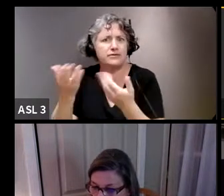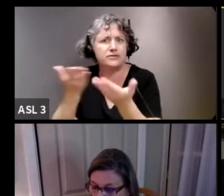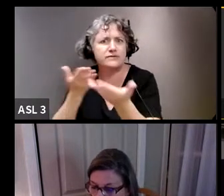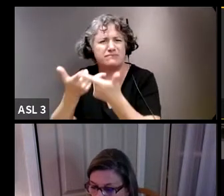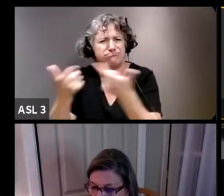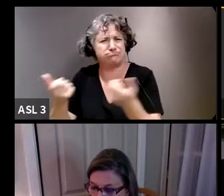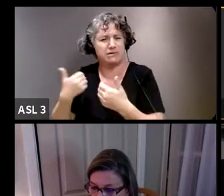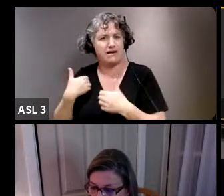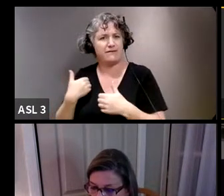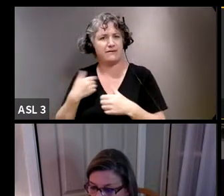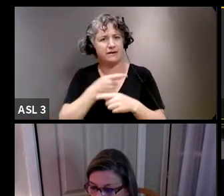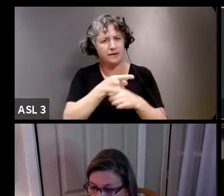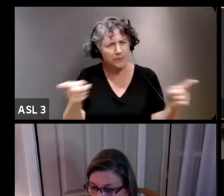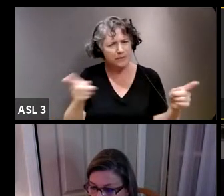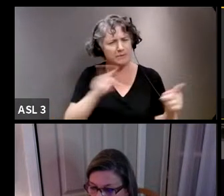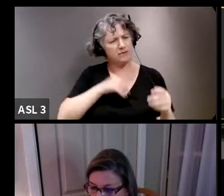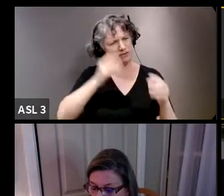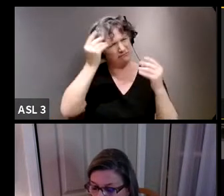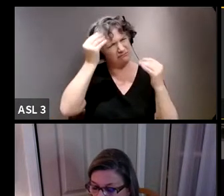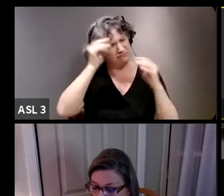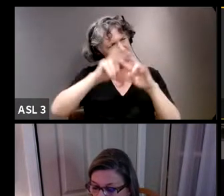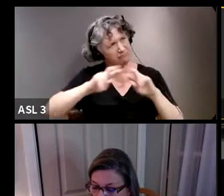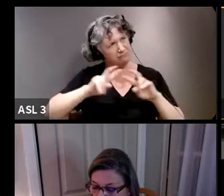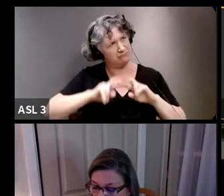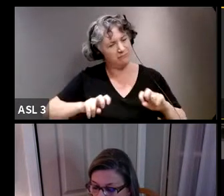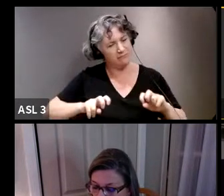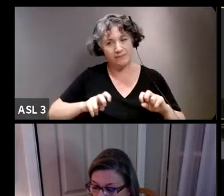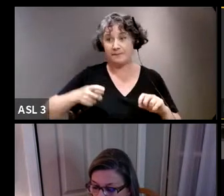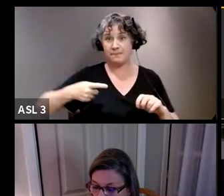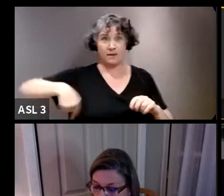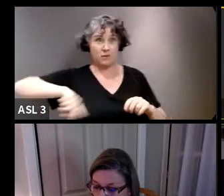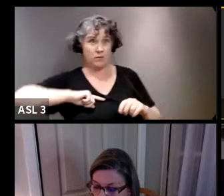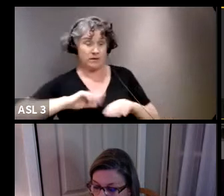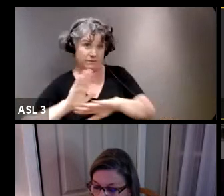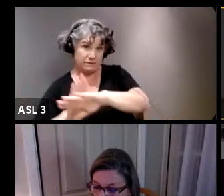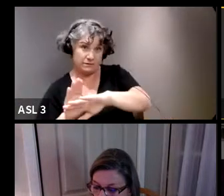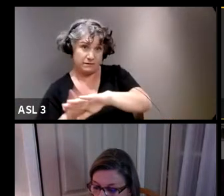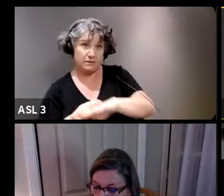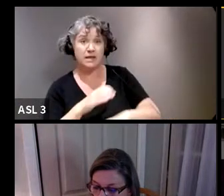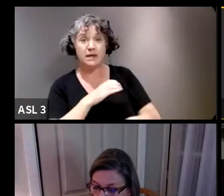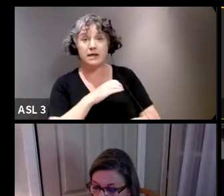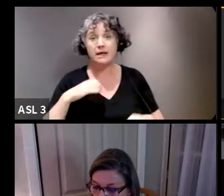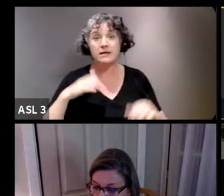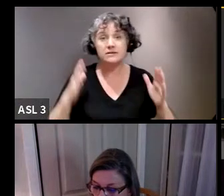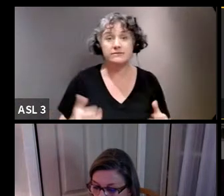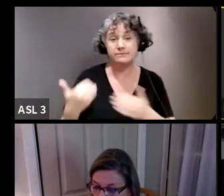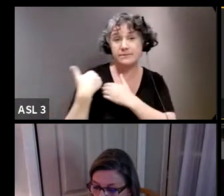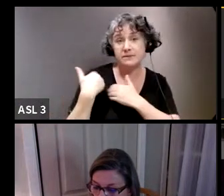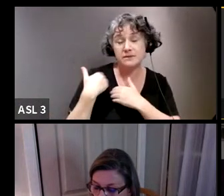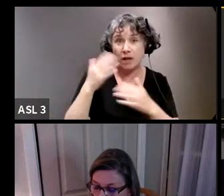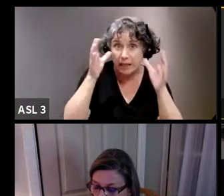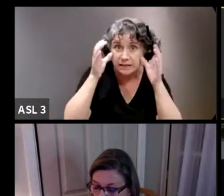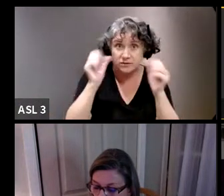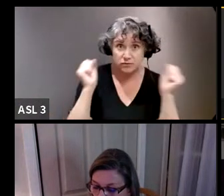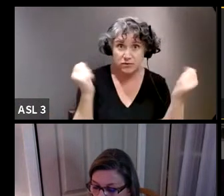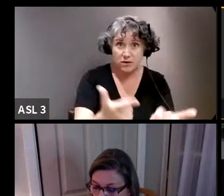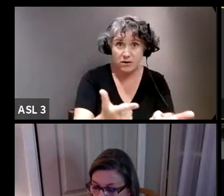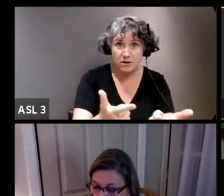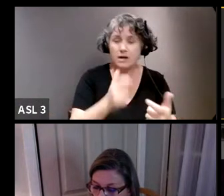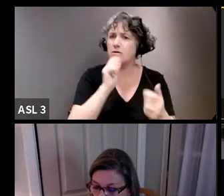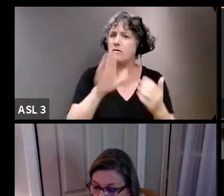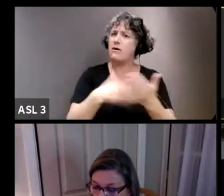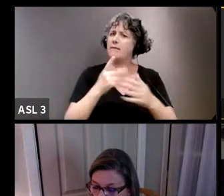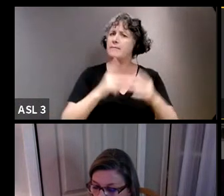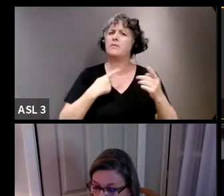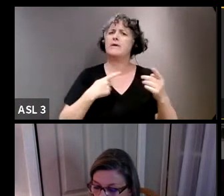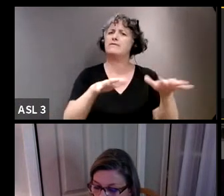those questions delegates are reminded by board members that counselors have a responsibility to listen to everyone that not everyone wants to freeze and